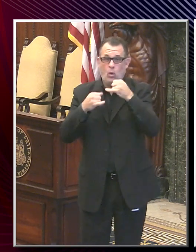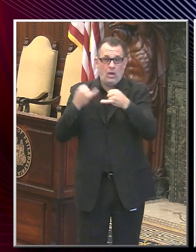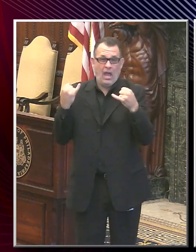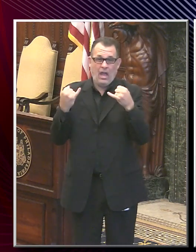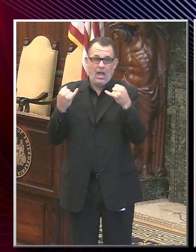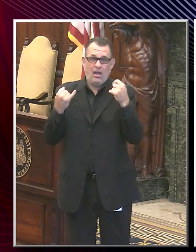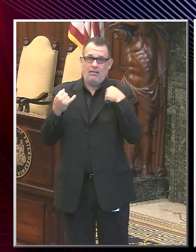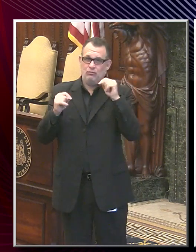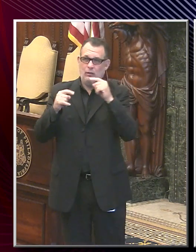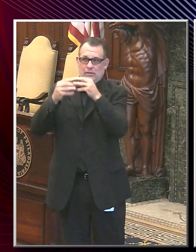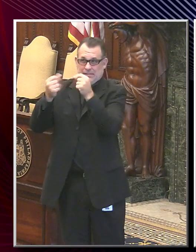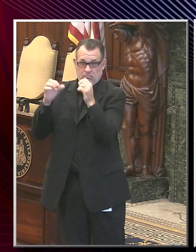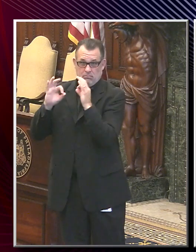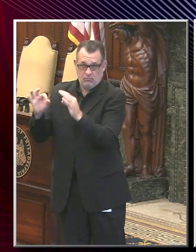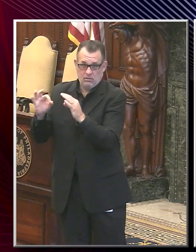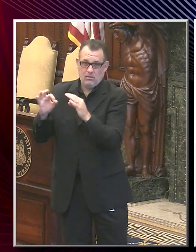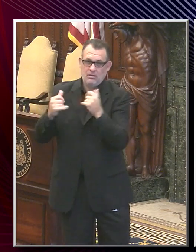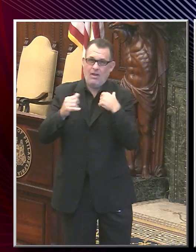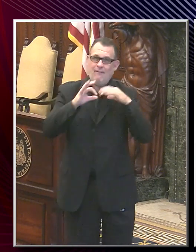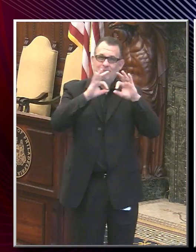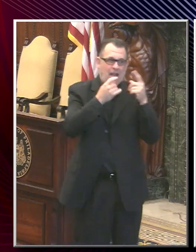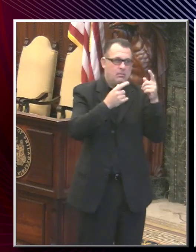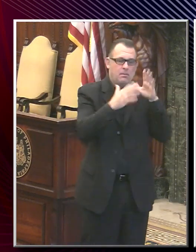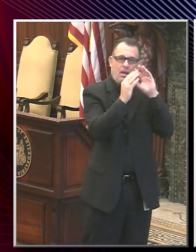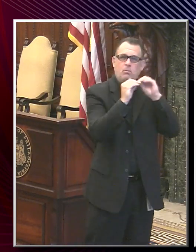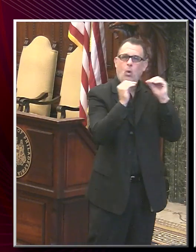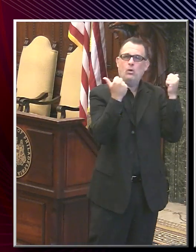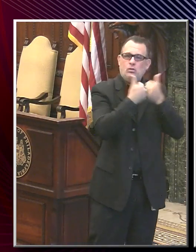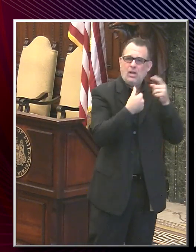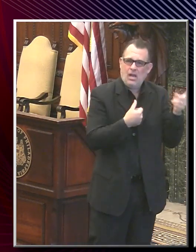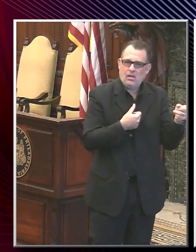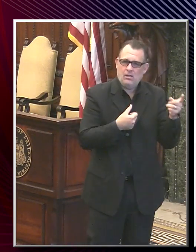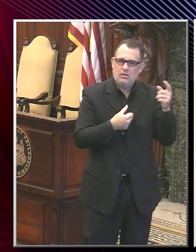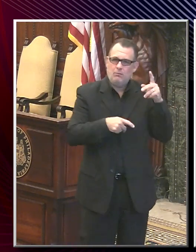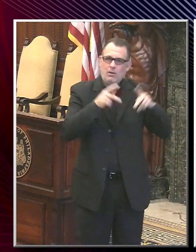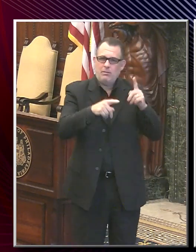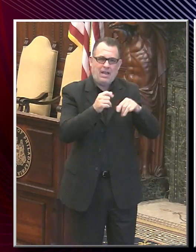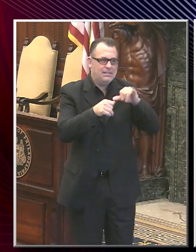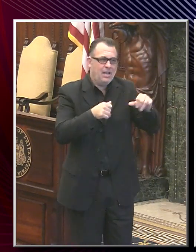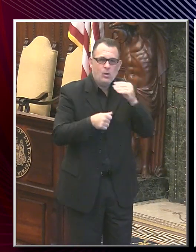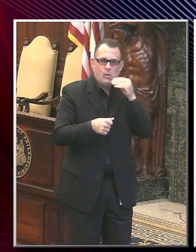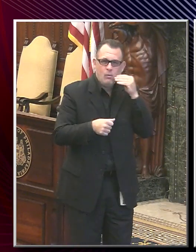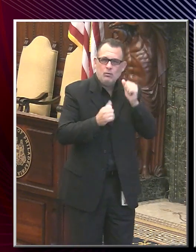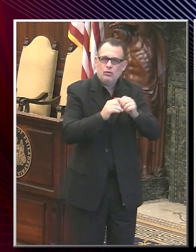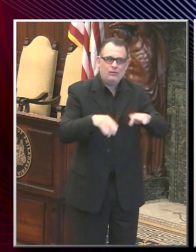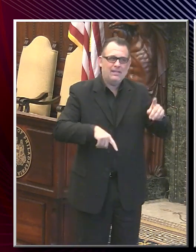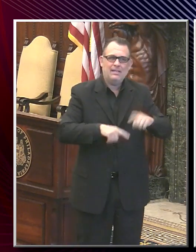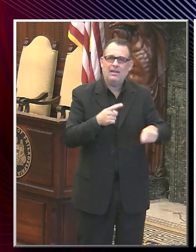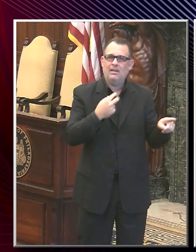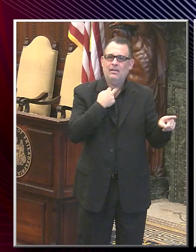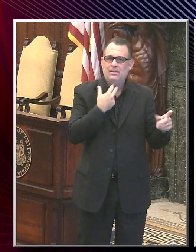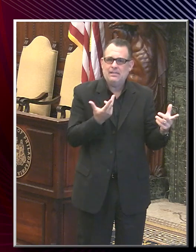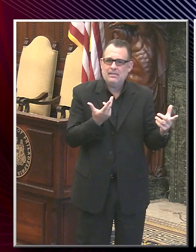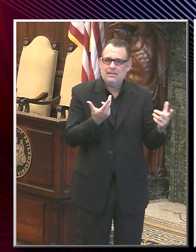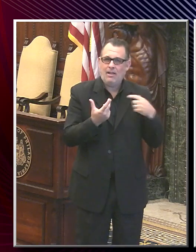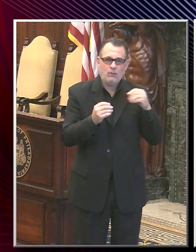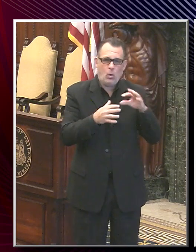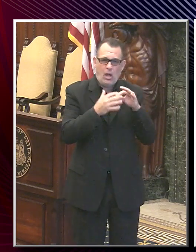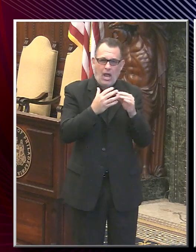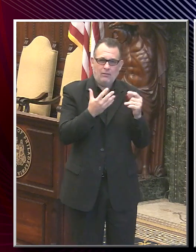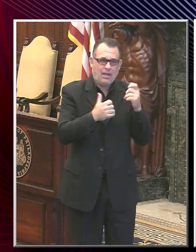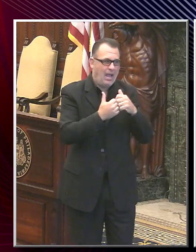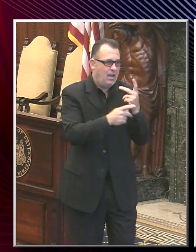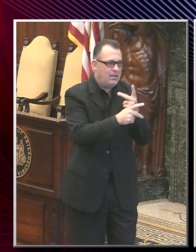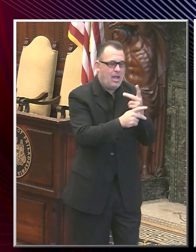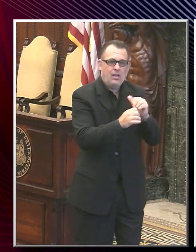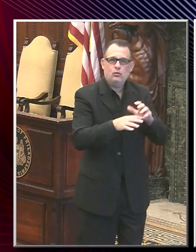are facing larger challenges, particularly those who can't stay home with their children or do not have the other child care options. That is why